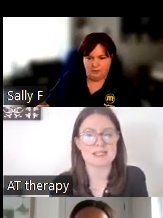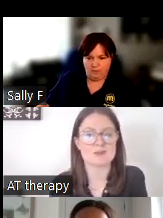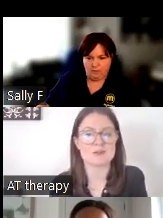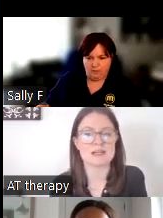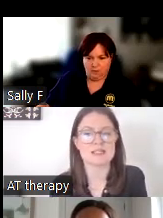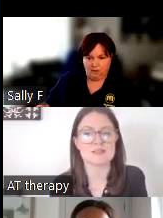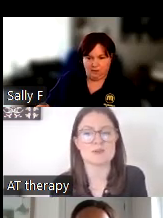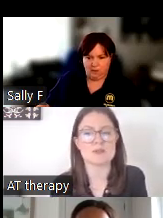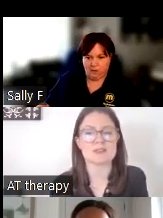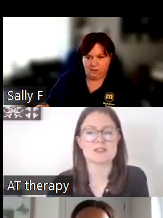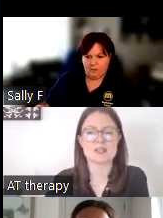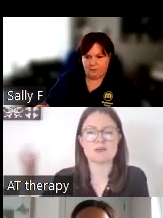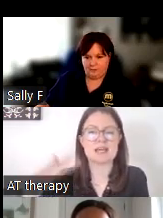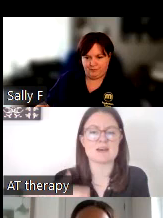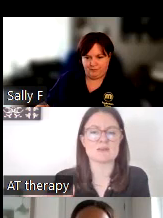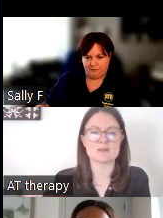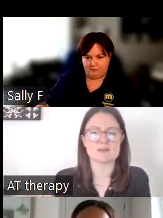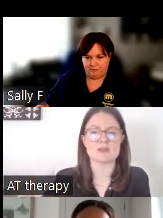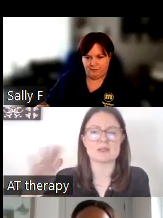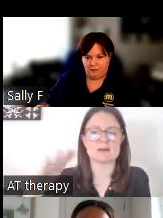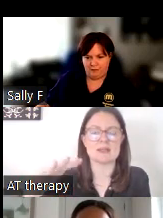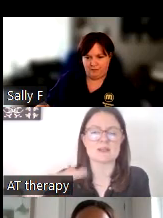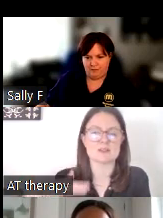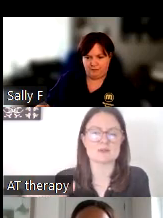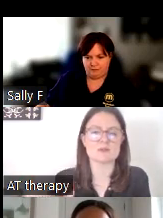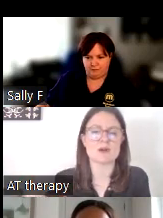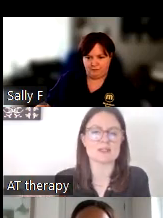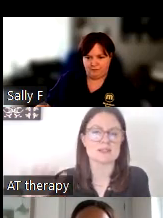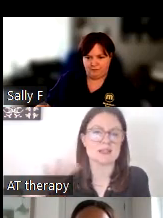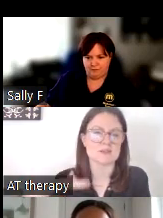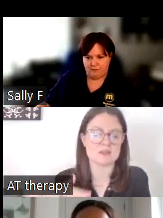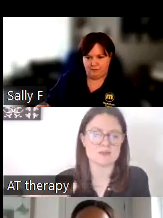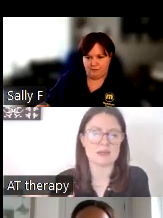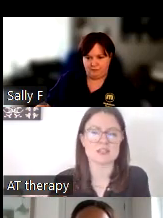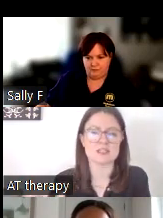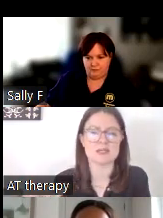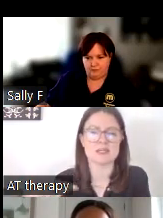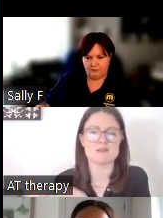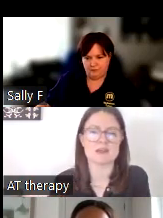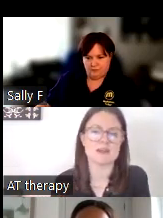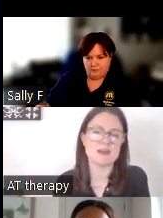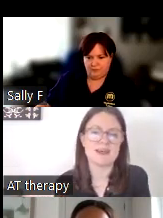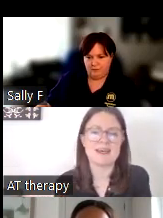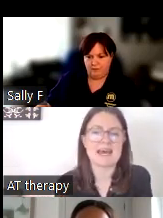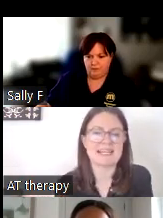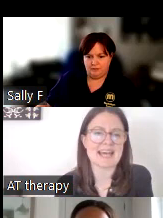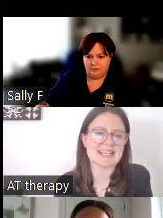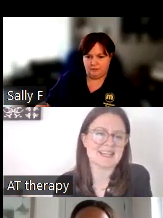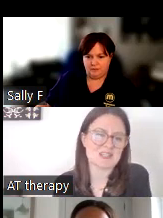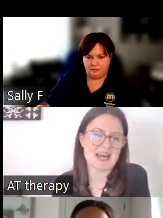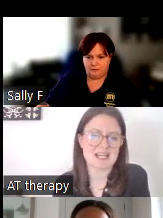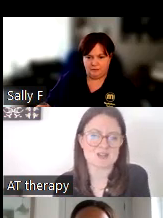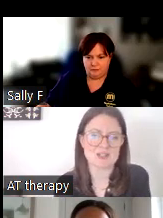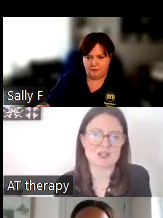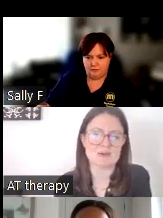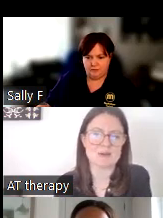more accessible, as it supports us to slow it down so that it can support processing of the information that's being given. And again, it